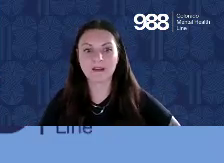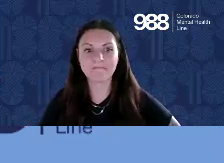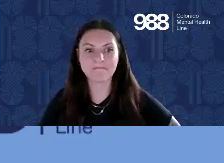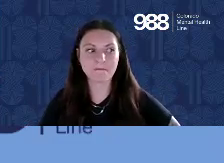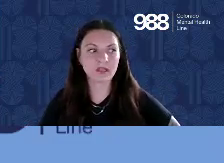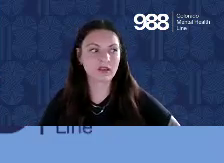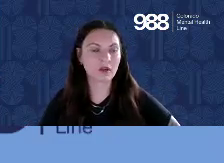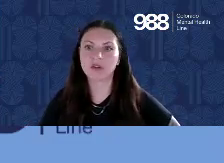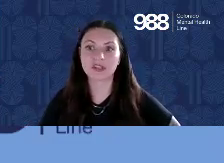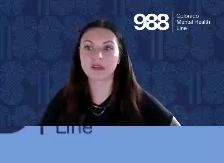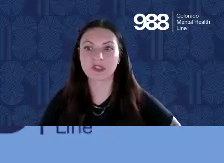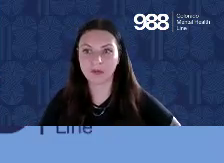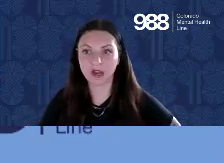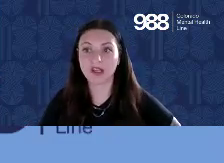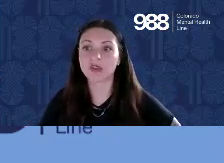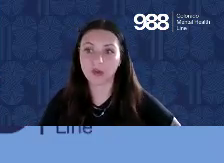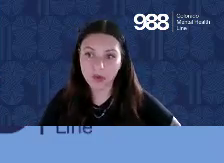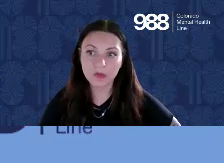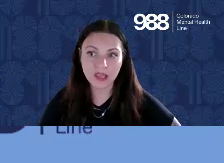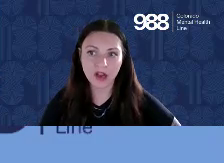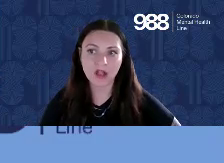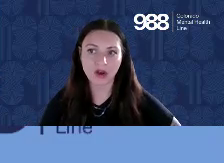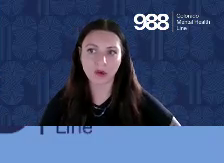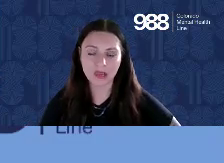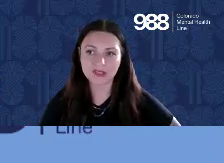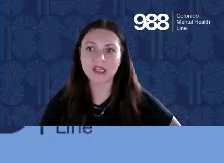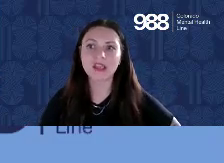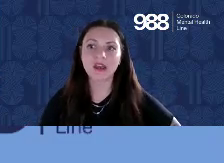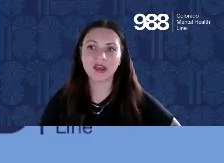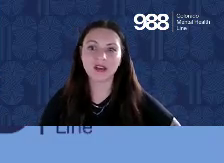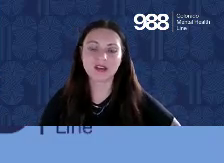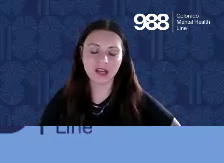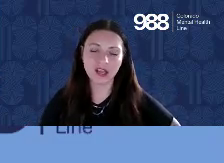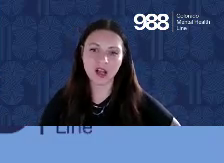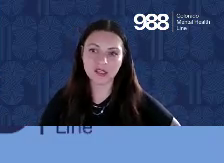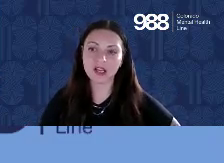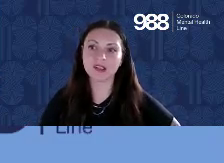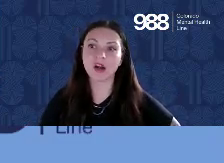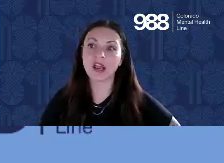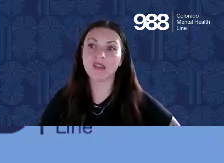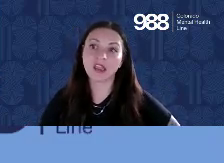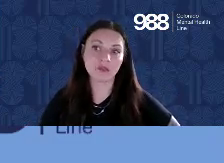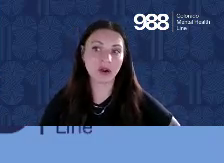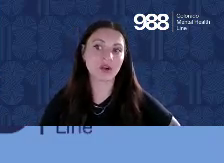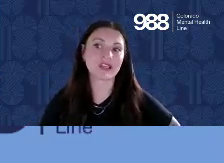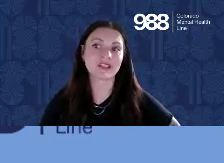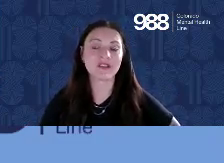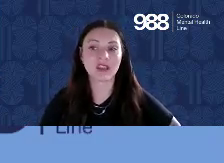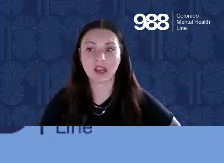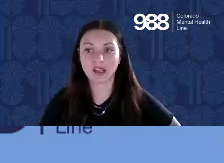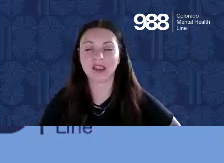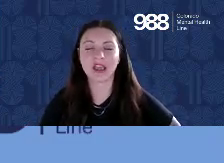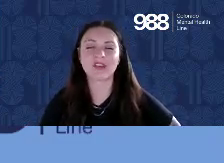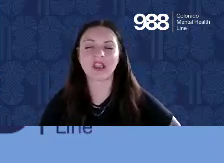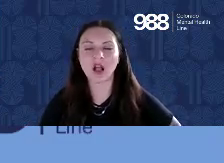previously was operating in. So they will be a Colorado-based 988 contact center, and they have prioritized